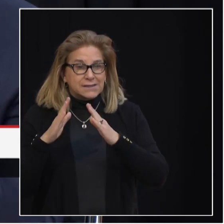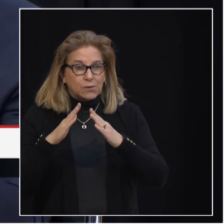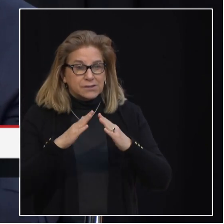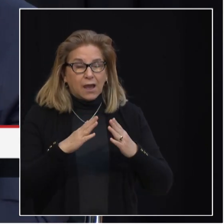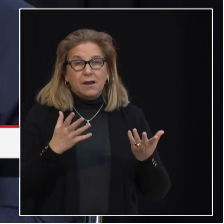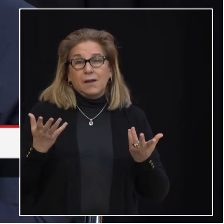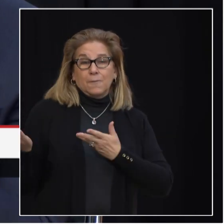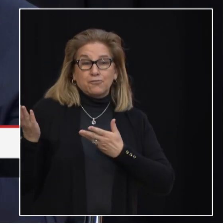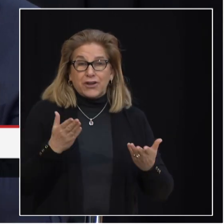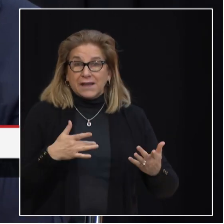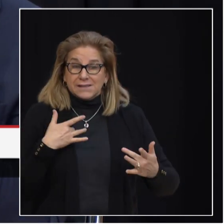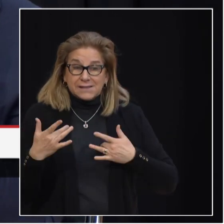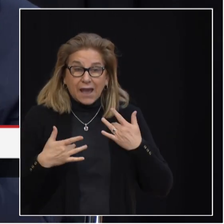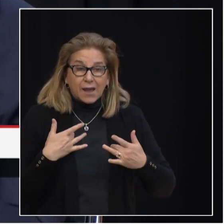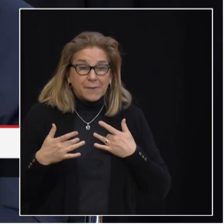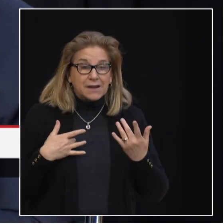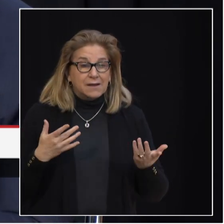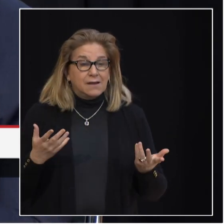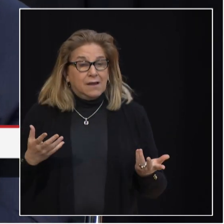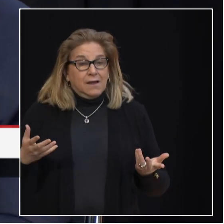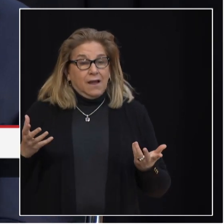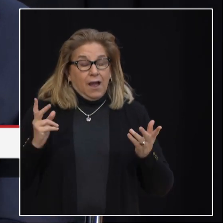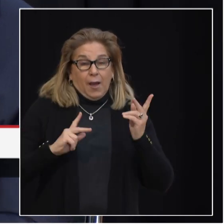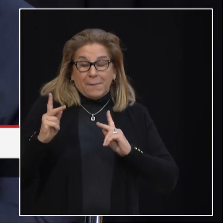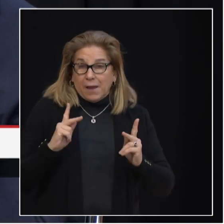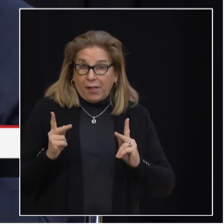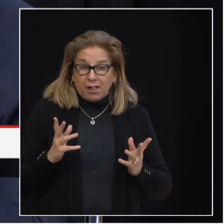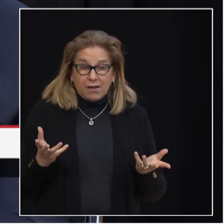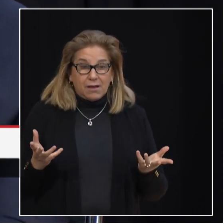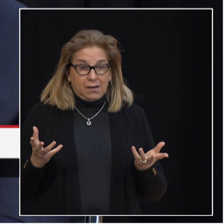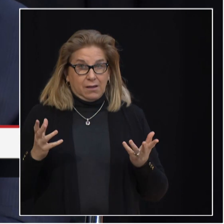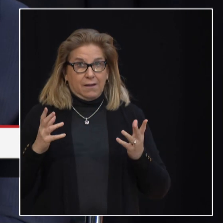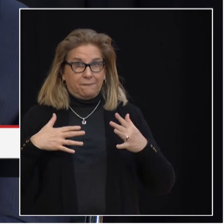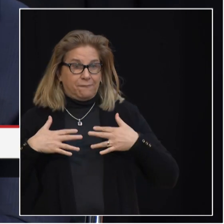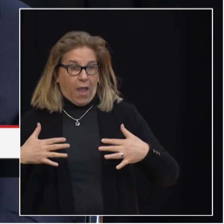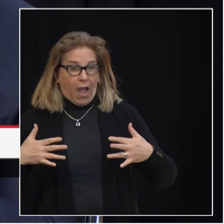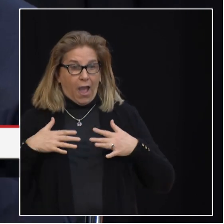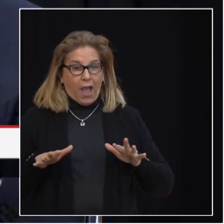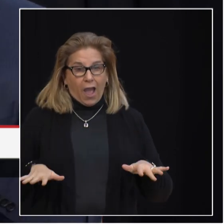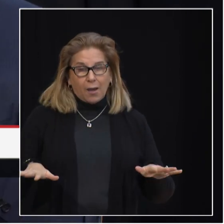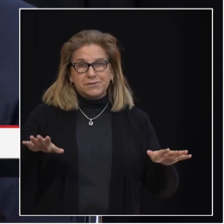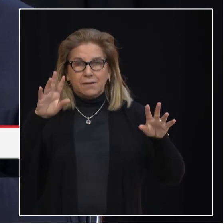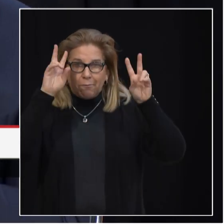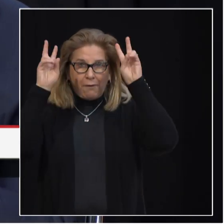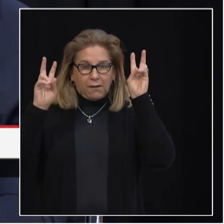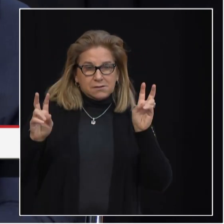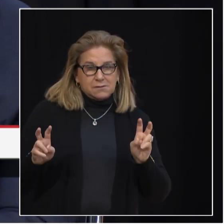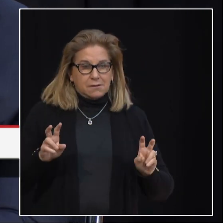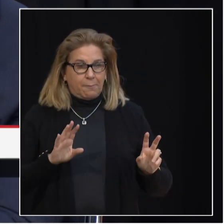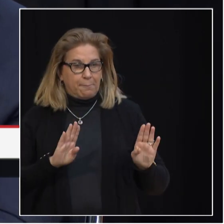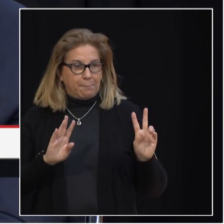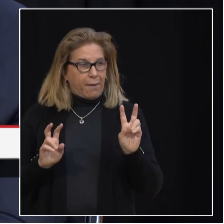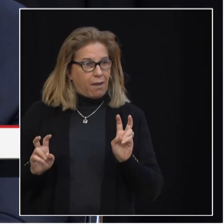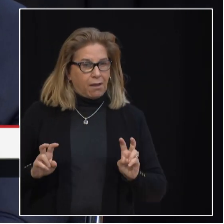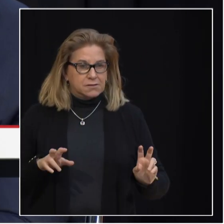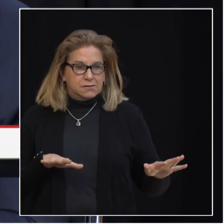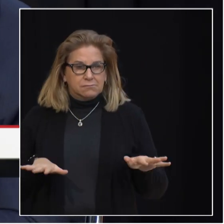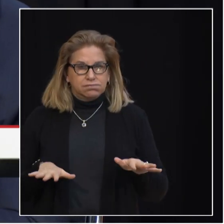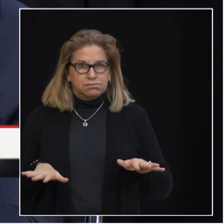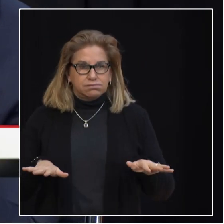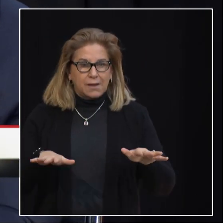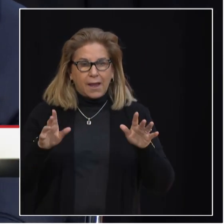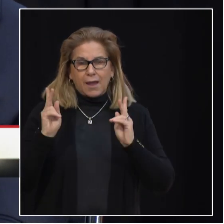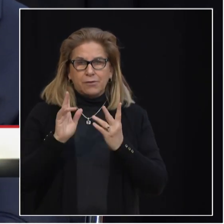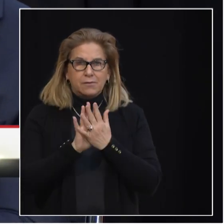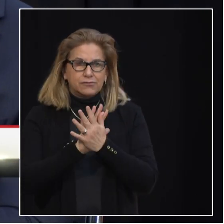It's the people, it's the vibe, it's the buzz. It's just that excitement you feel when you see other people interacting and moving. So it's